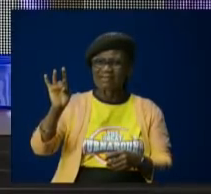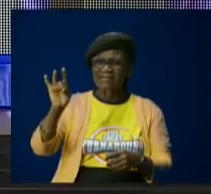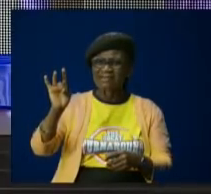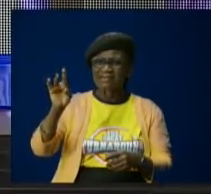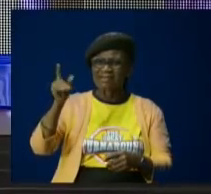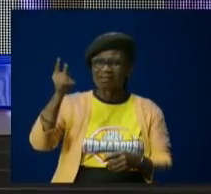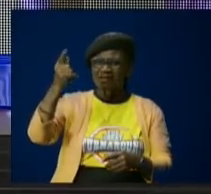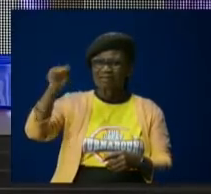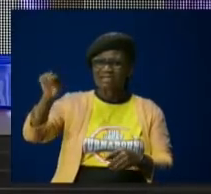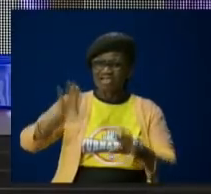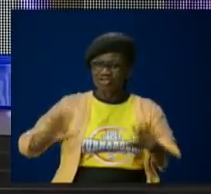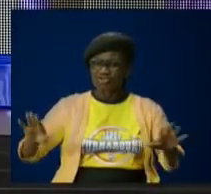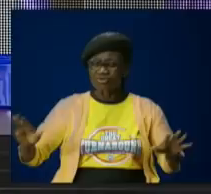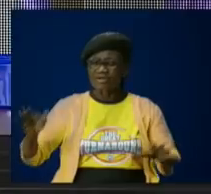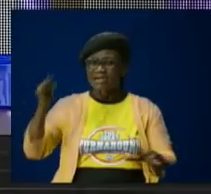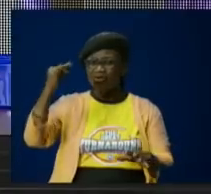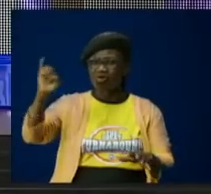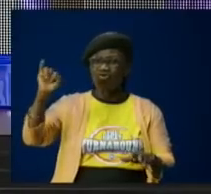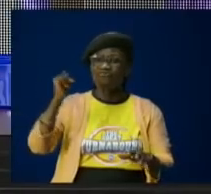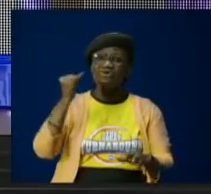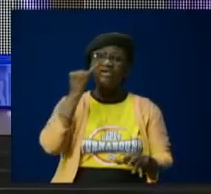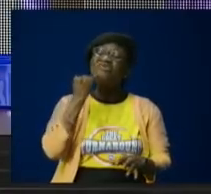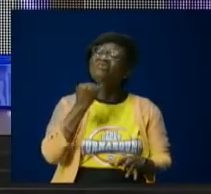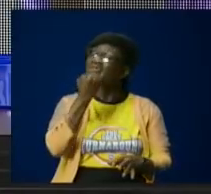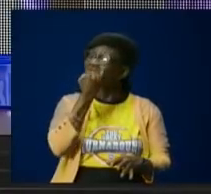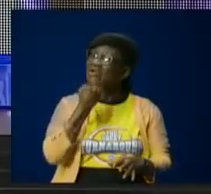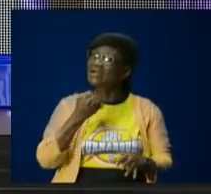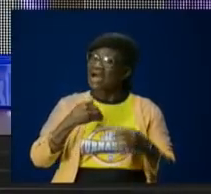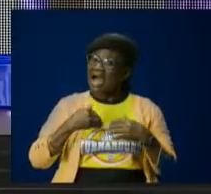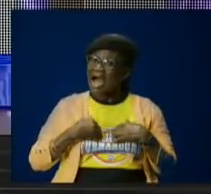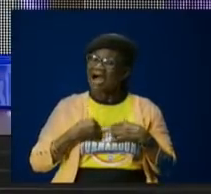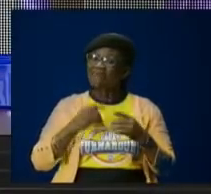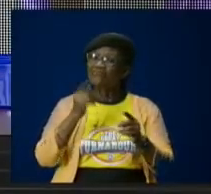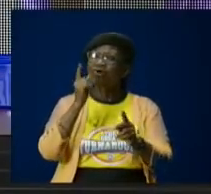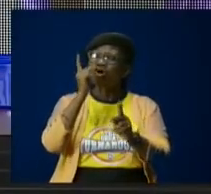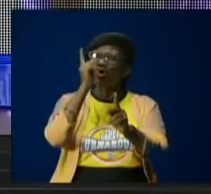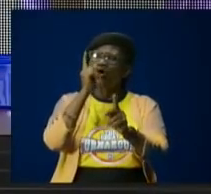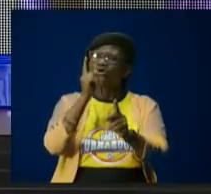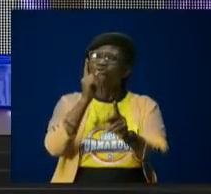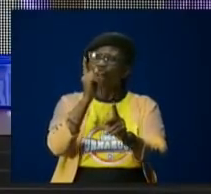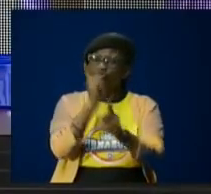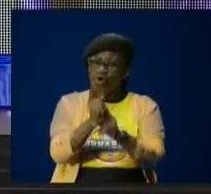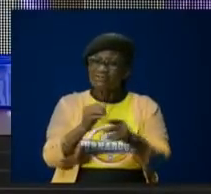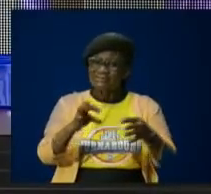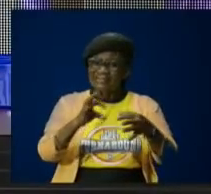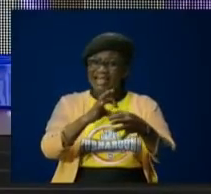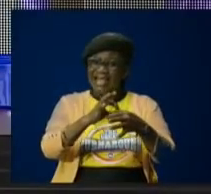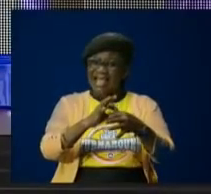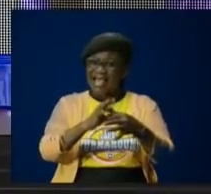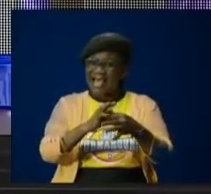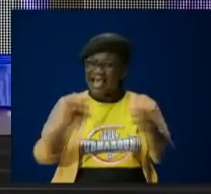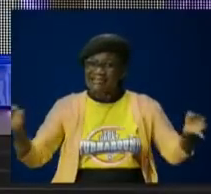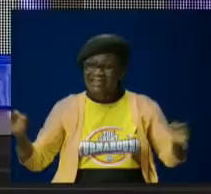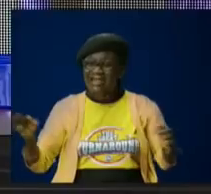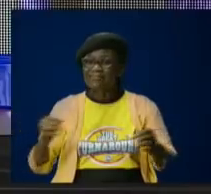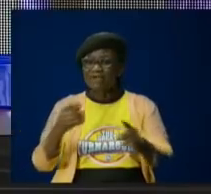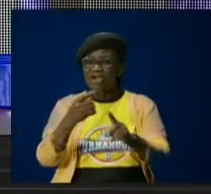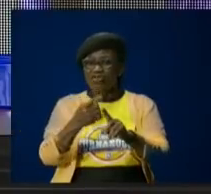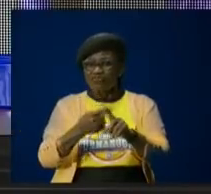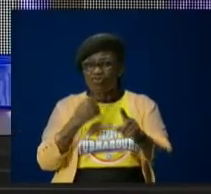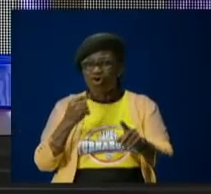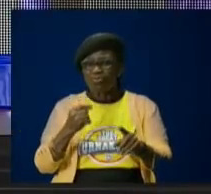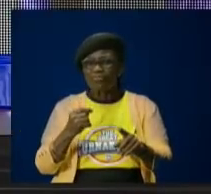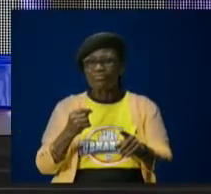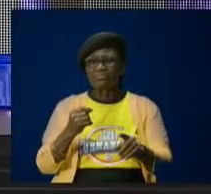The children of Israel had just escaped from Egypt. They were on their